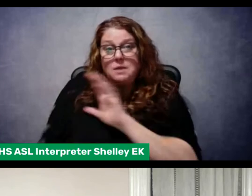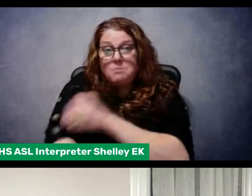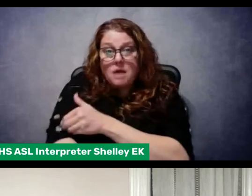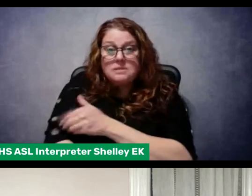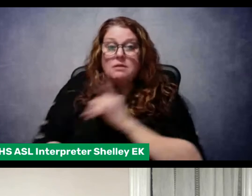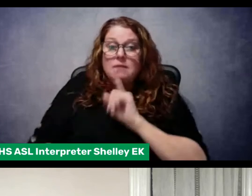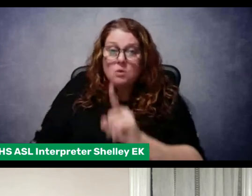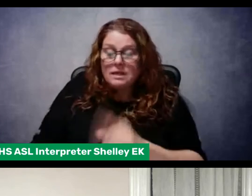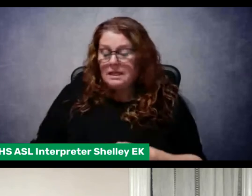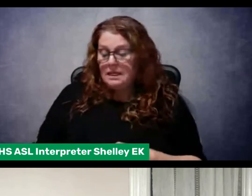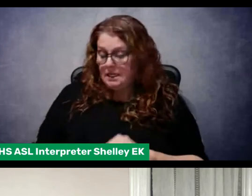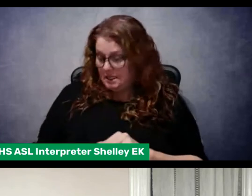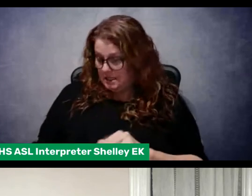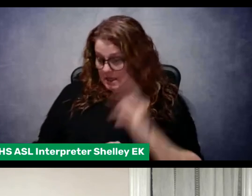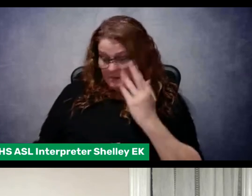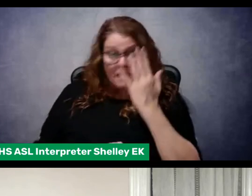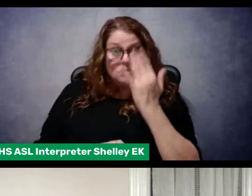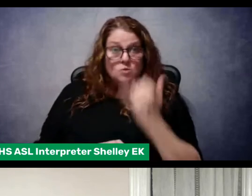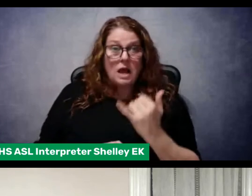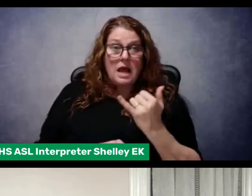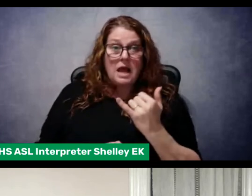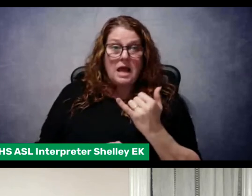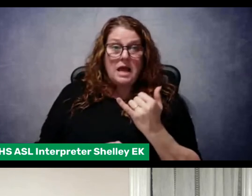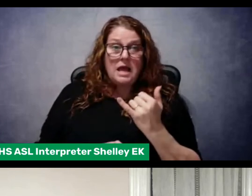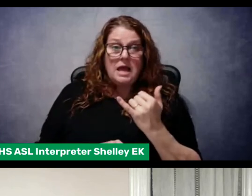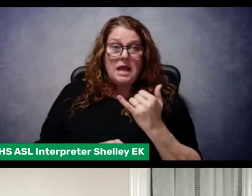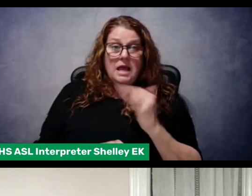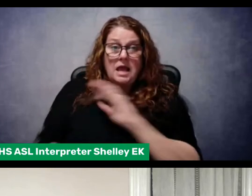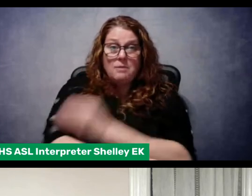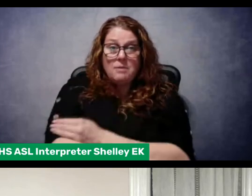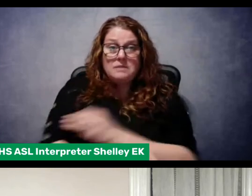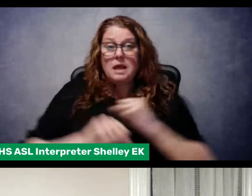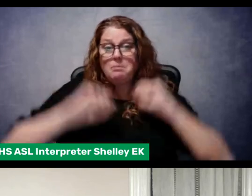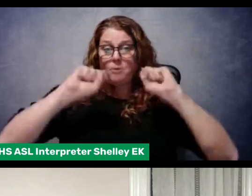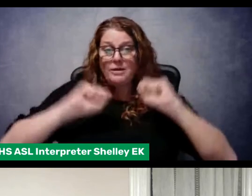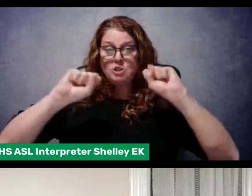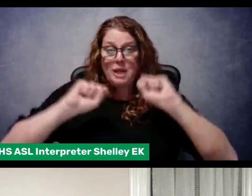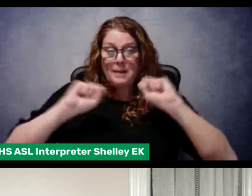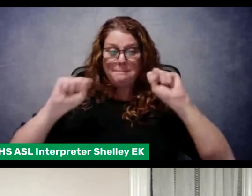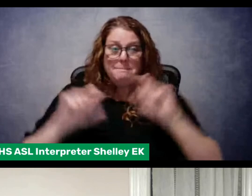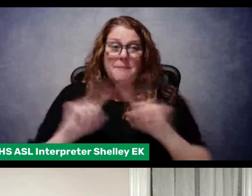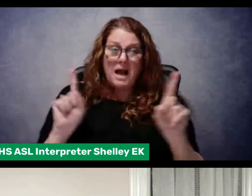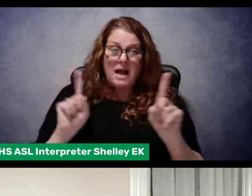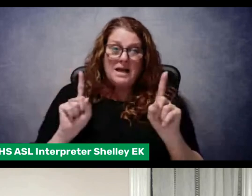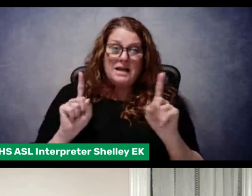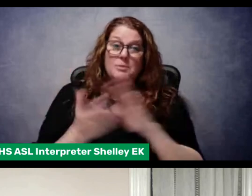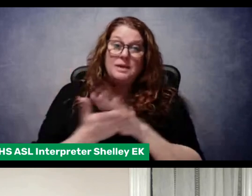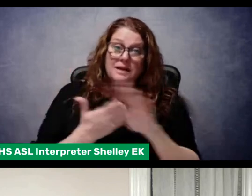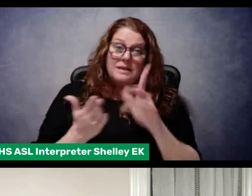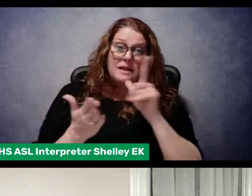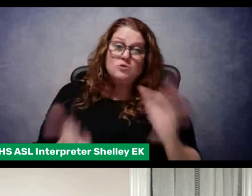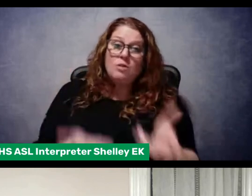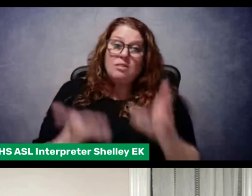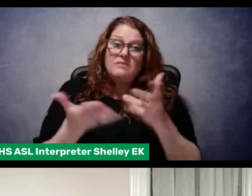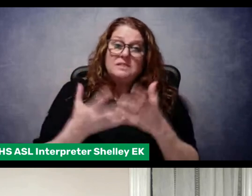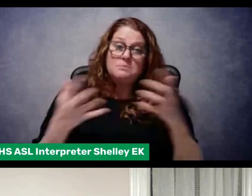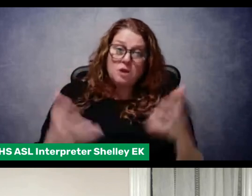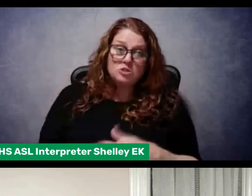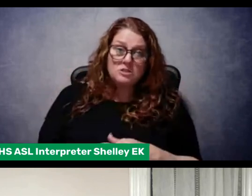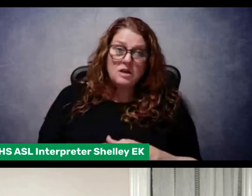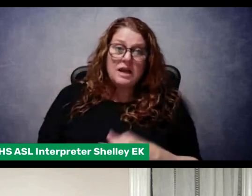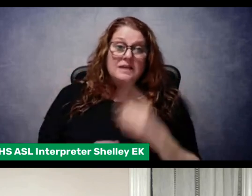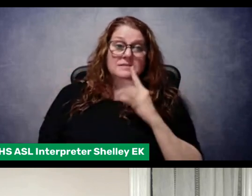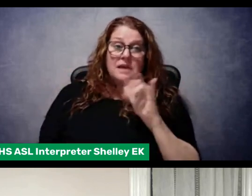literally. That's why I have muscle build. I go to the gym. But it would be nice to not have to lift as much. But I say